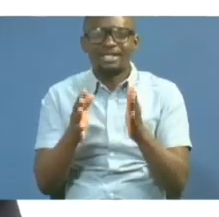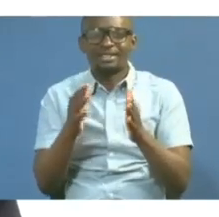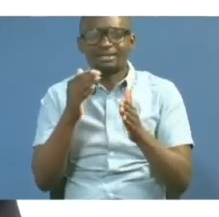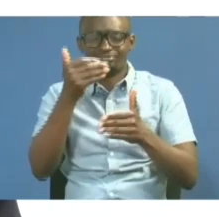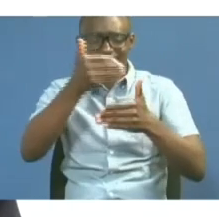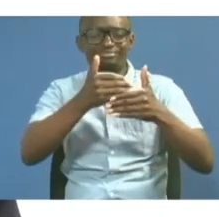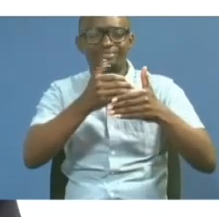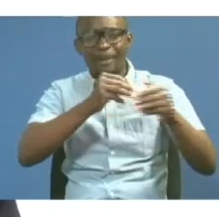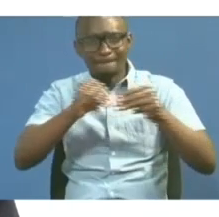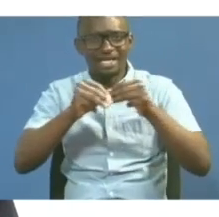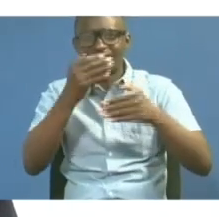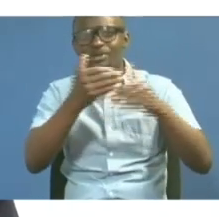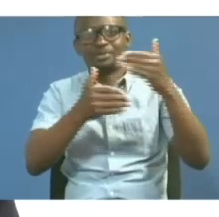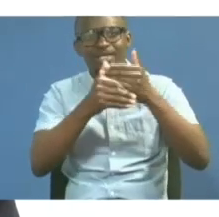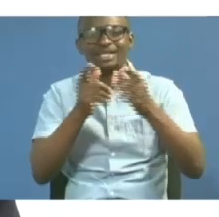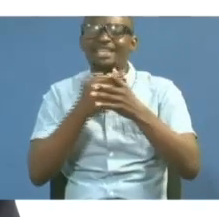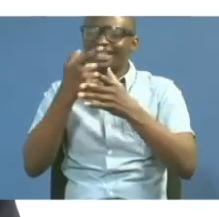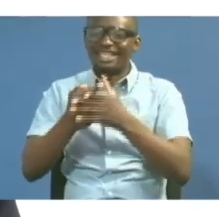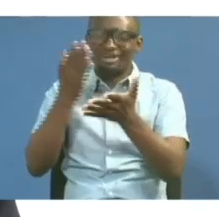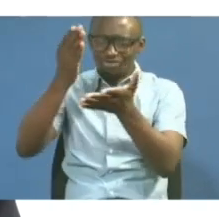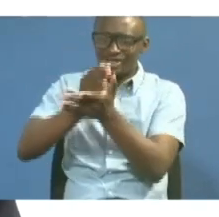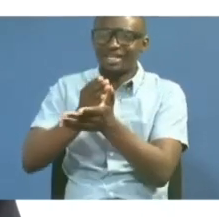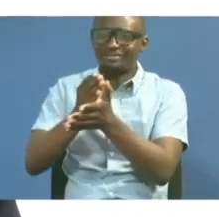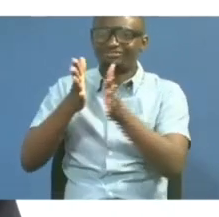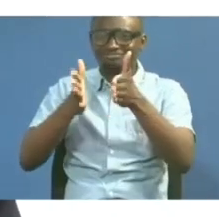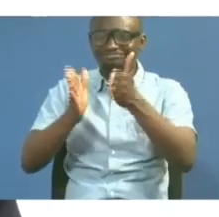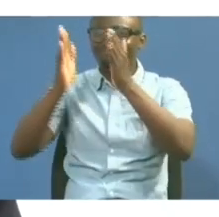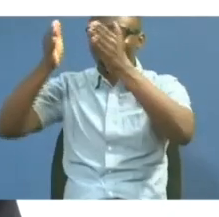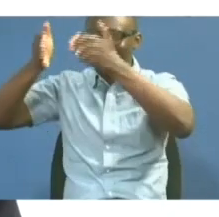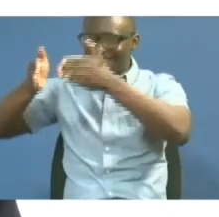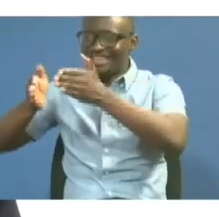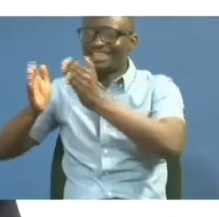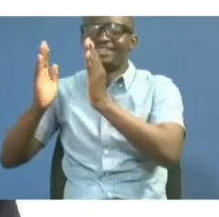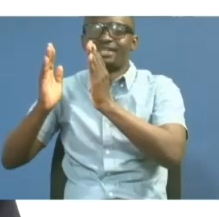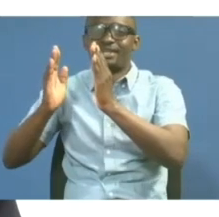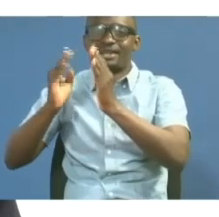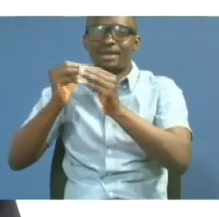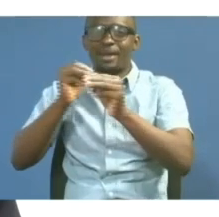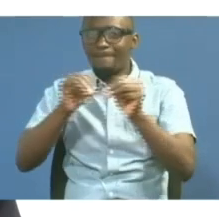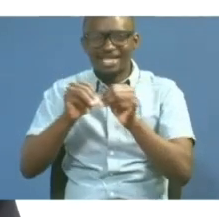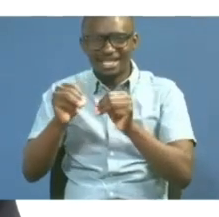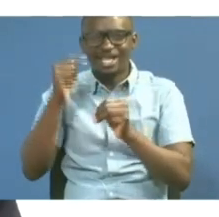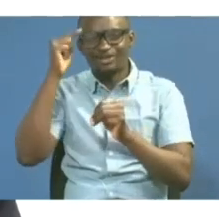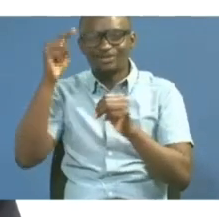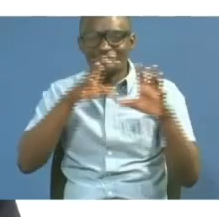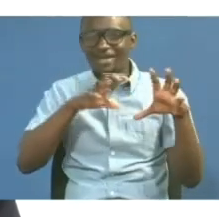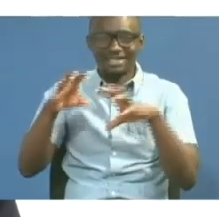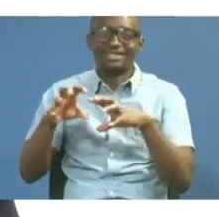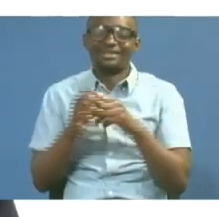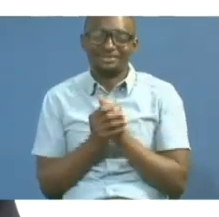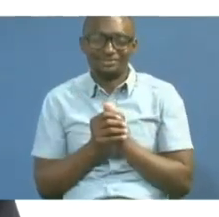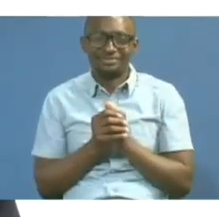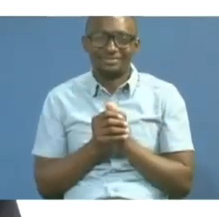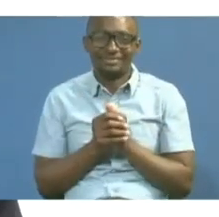building. And thereafter, that building is managed by real estate managers who sell, who market it for you,